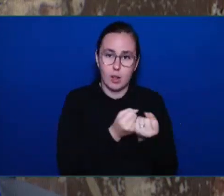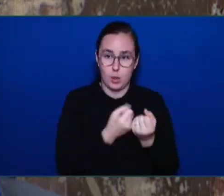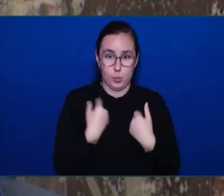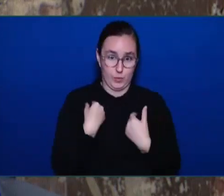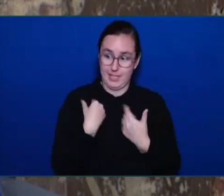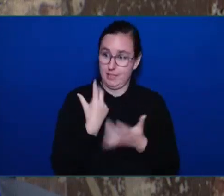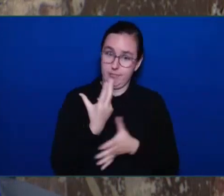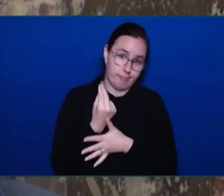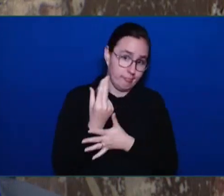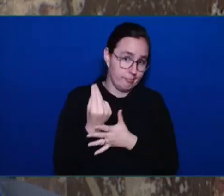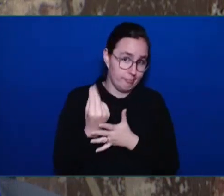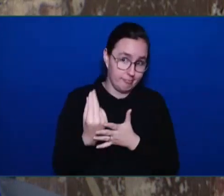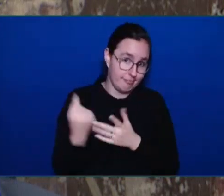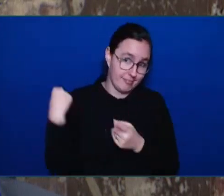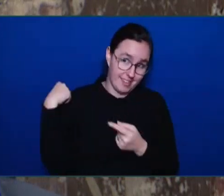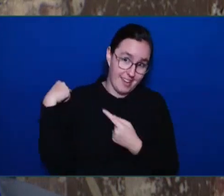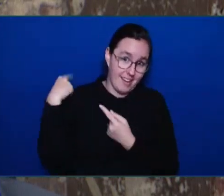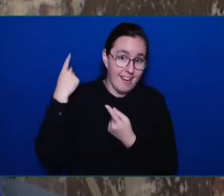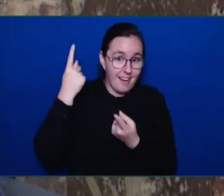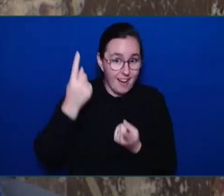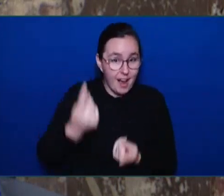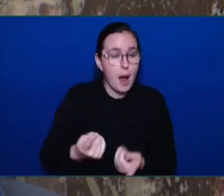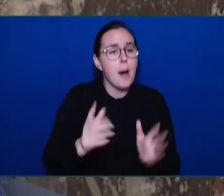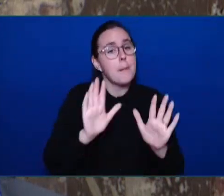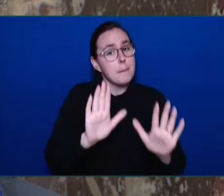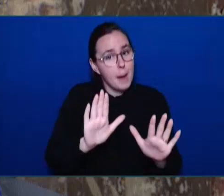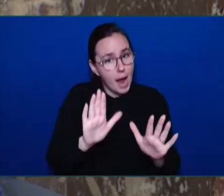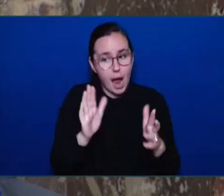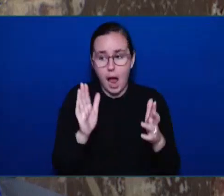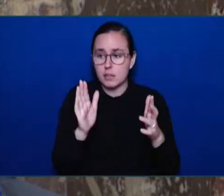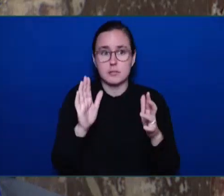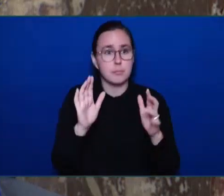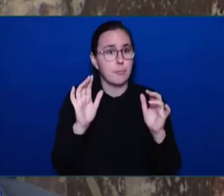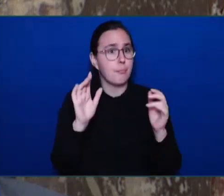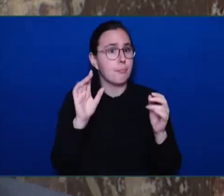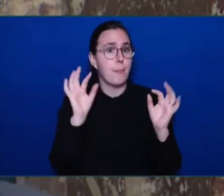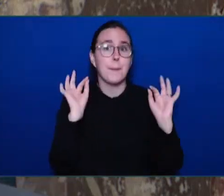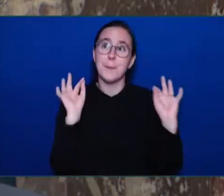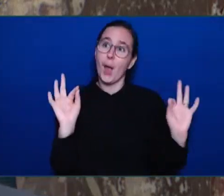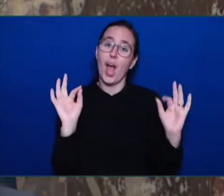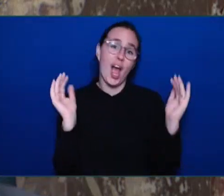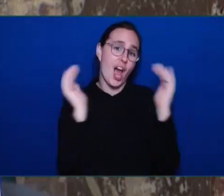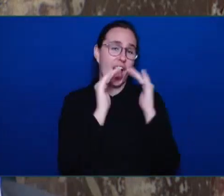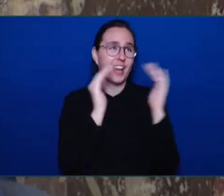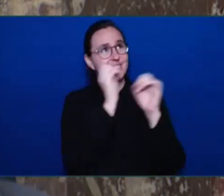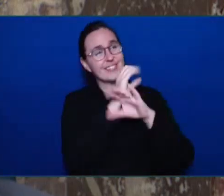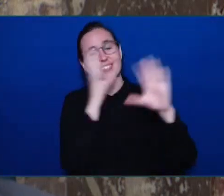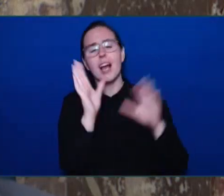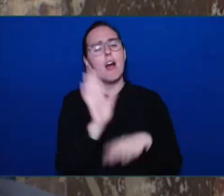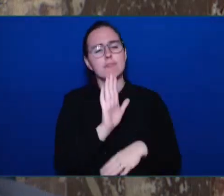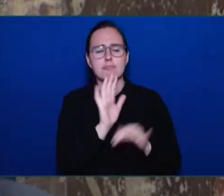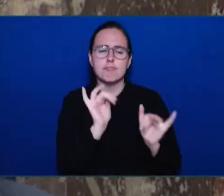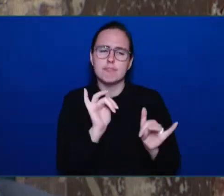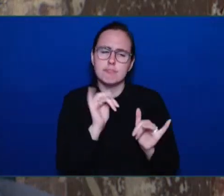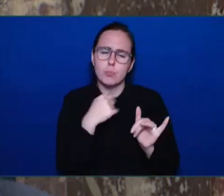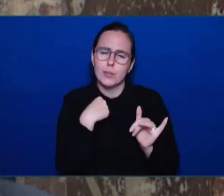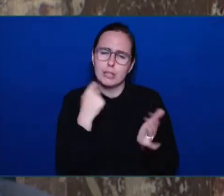have been filling the gaps. We know the gaps that were left out by the previous government. We are trying